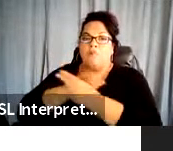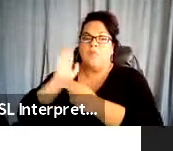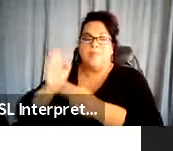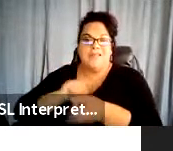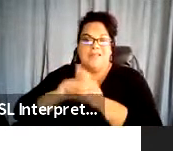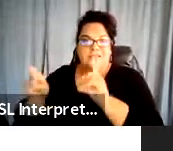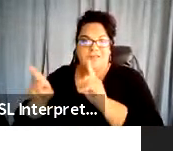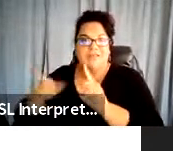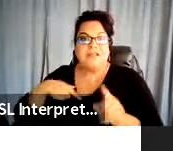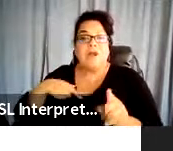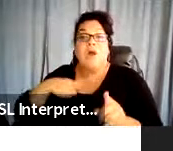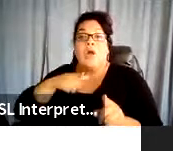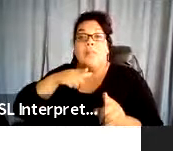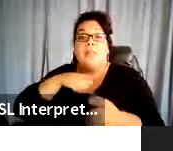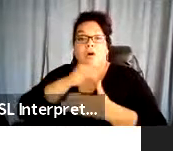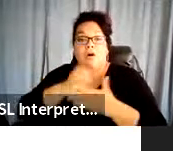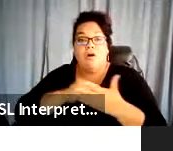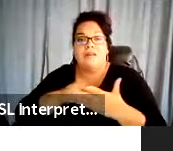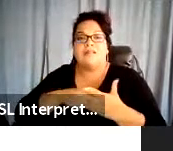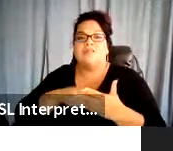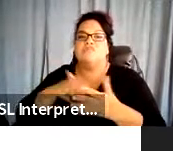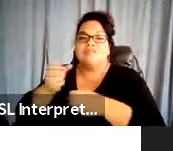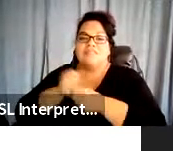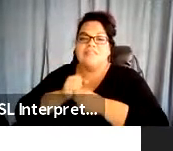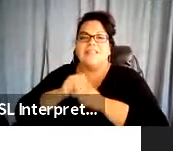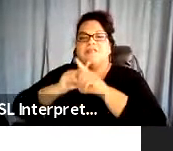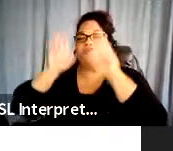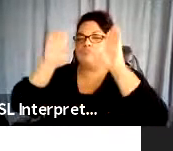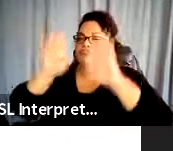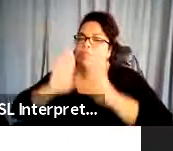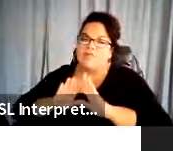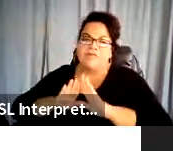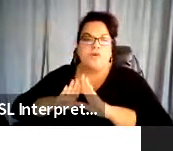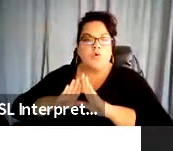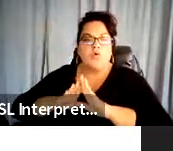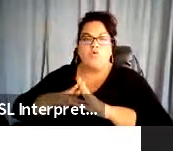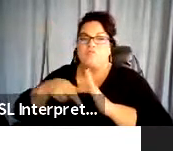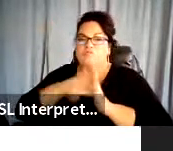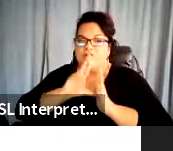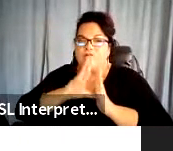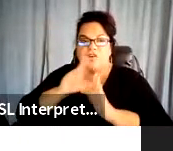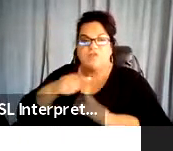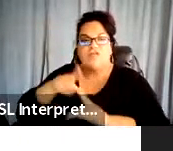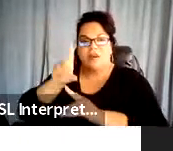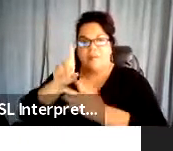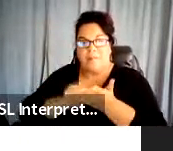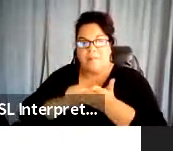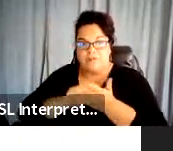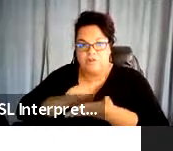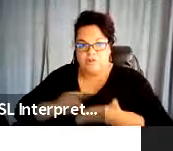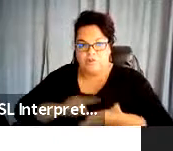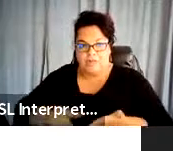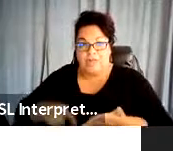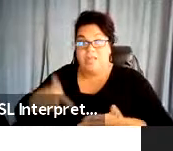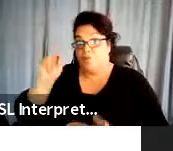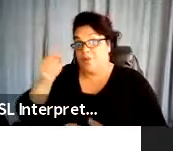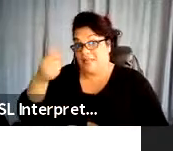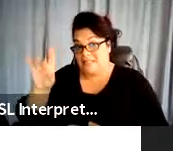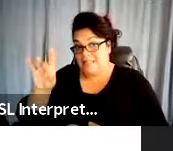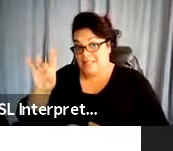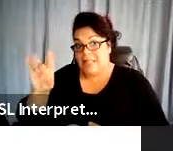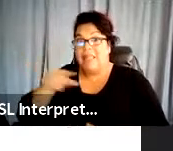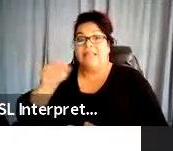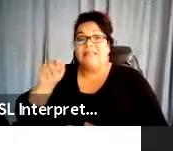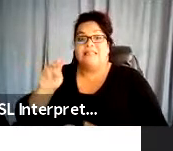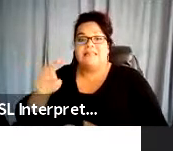review from Publishers Weekly. And in 2018, my zine hair was awarded Best Zine and Best Purr Zine by